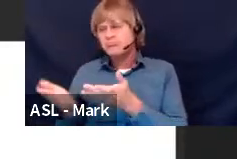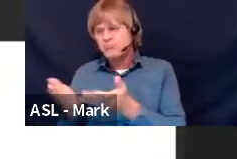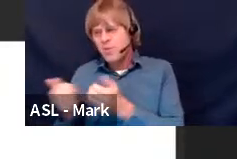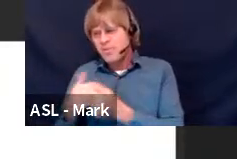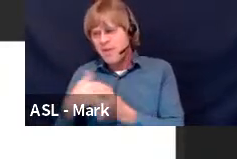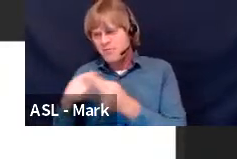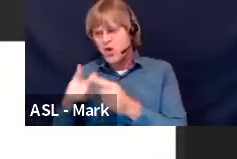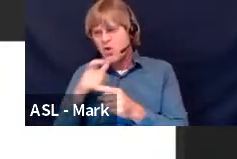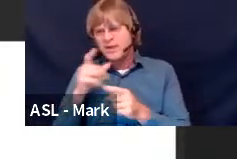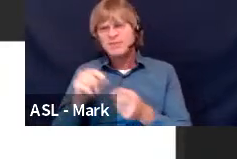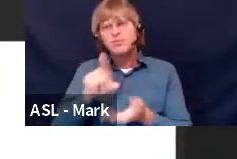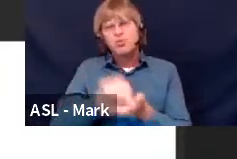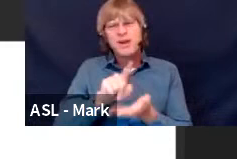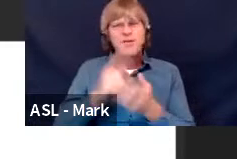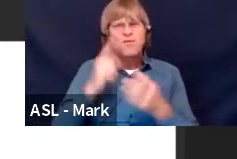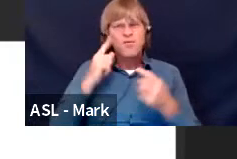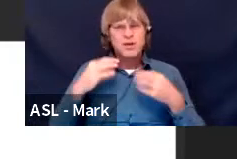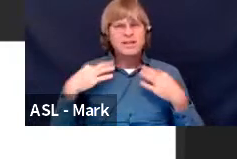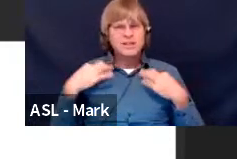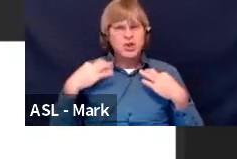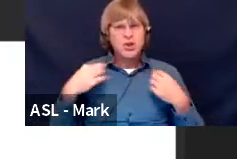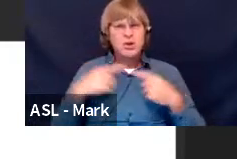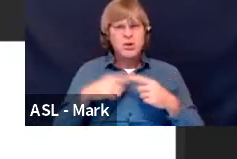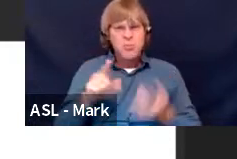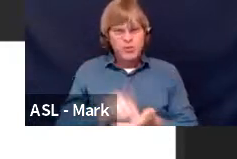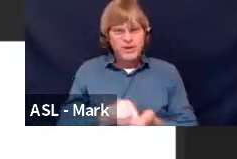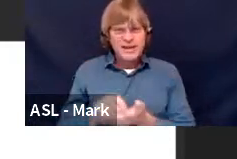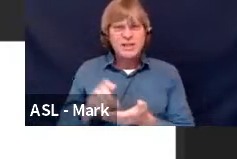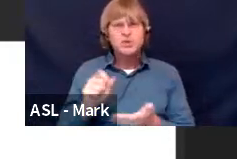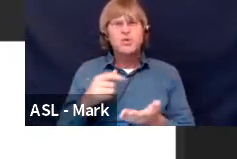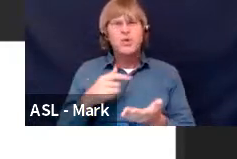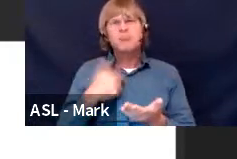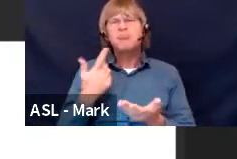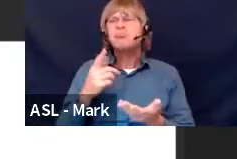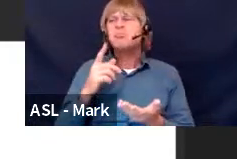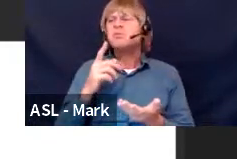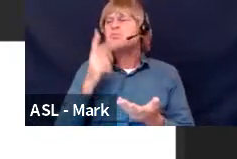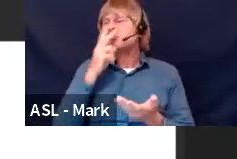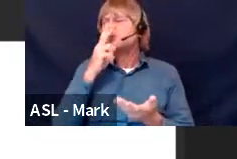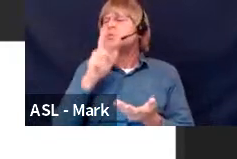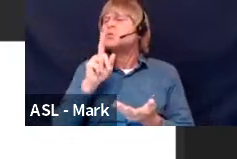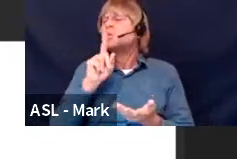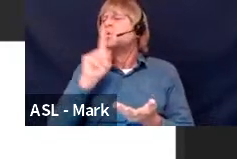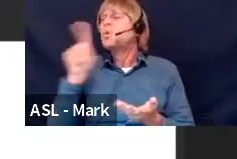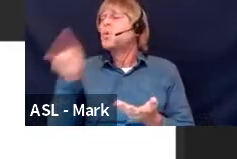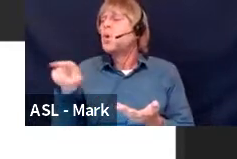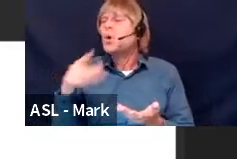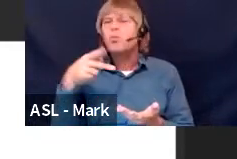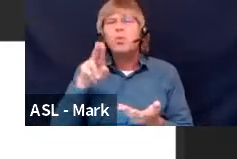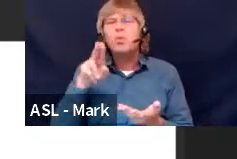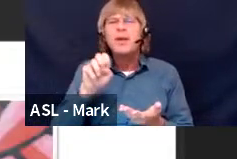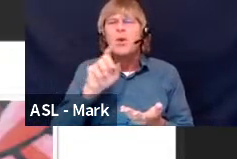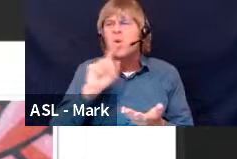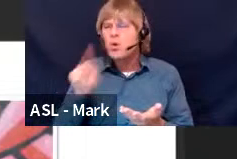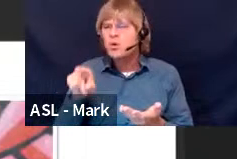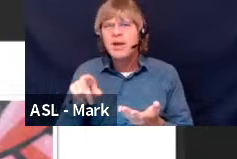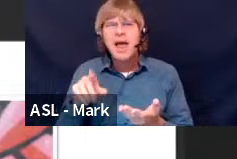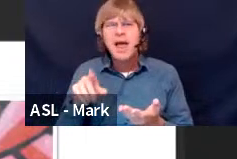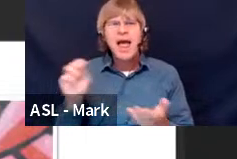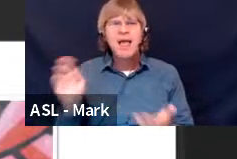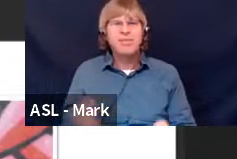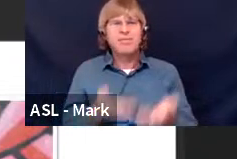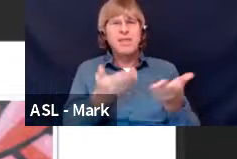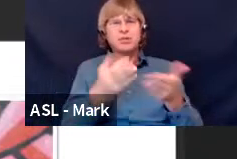of mine who did screen printing. And so I put a pre-order out there and the result turned